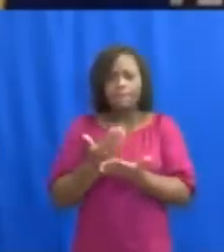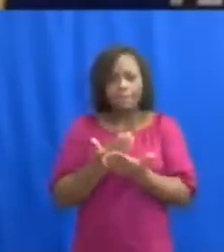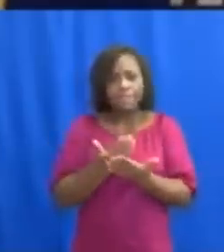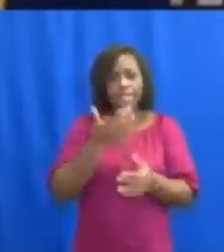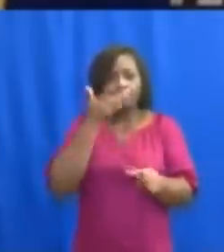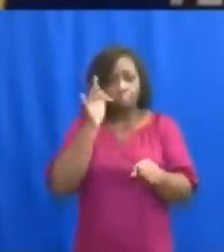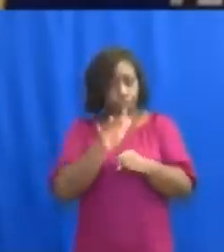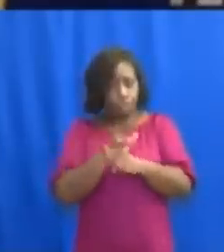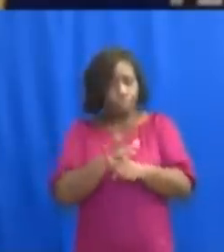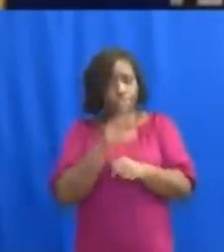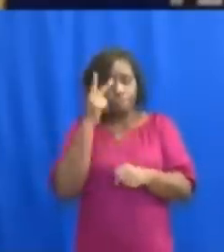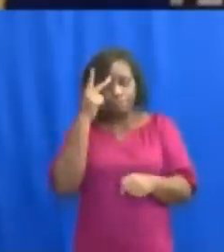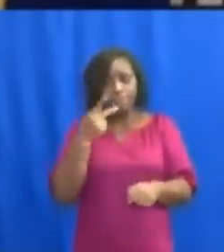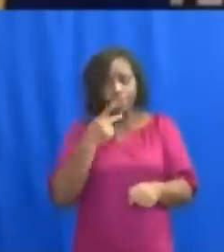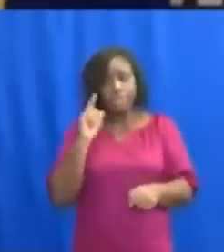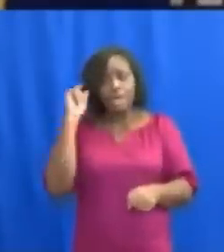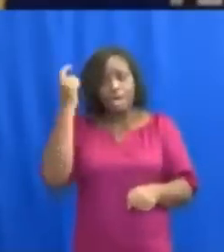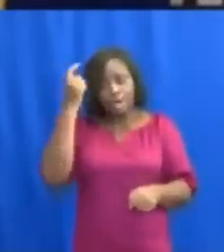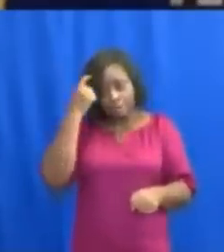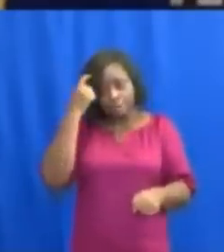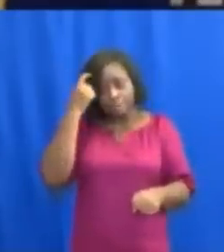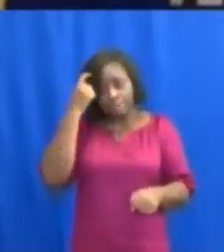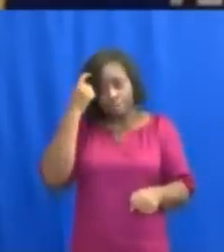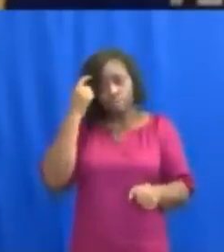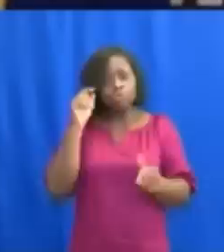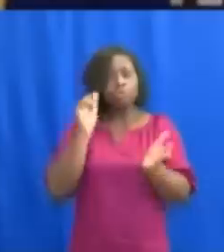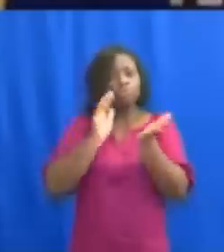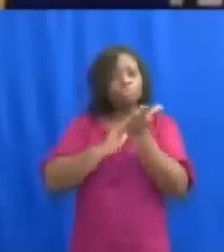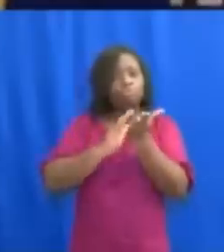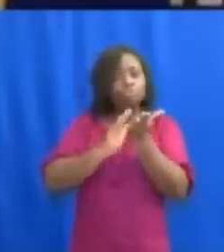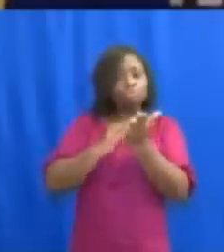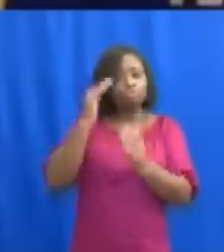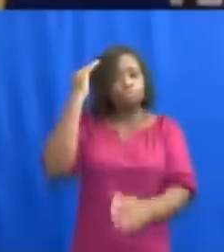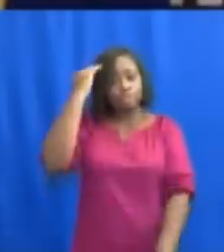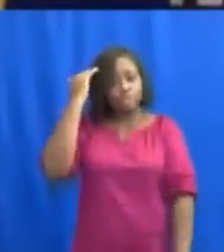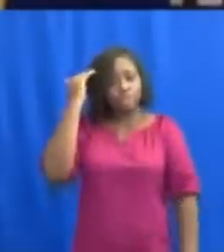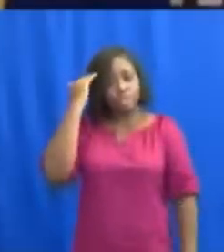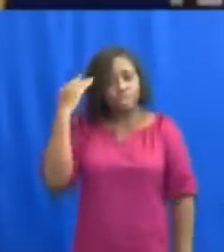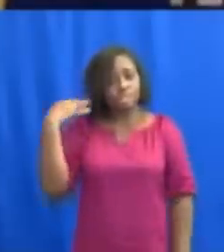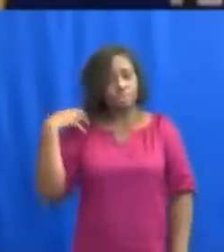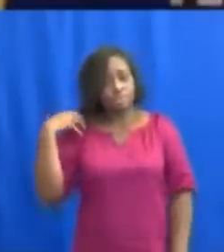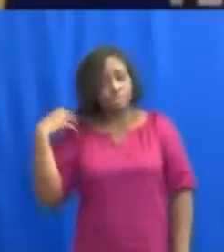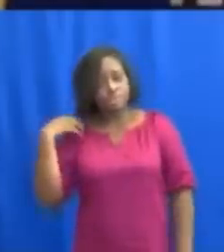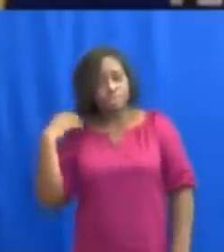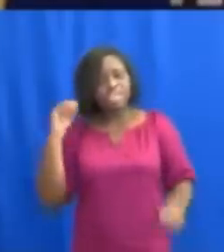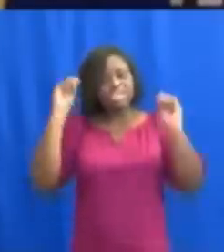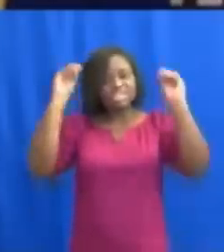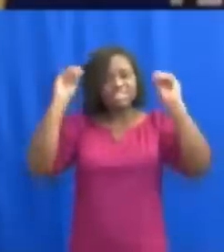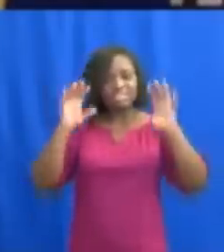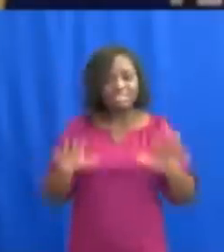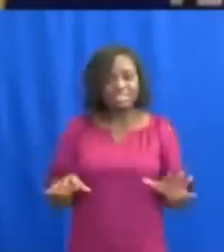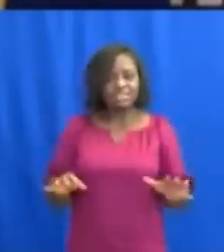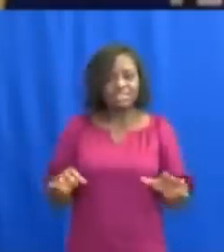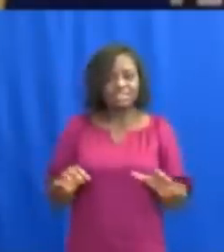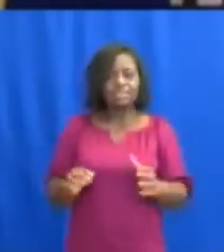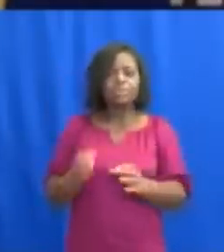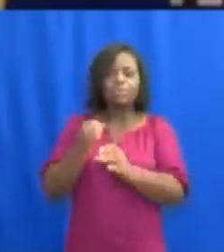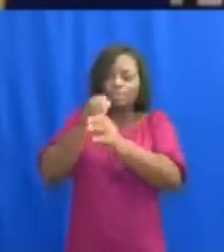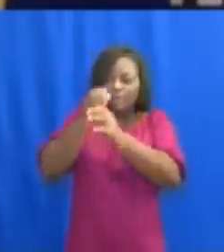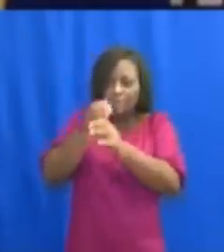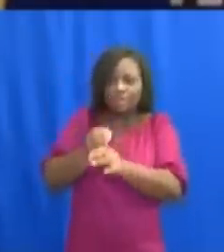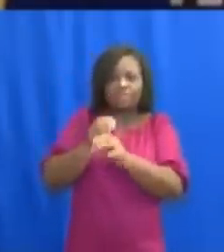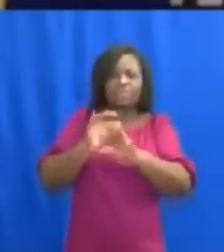bɔ sɛ aban schoolfoɔ mpanyinfoɔ ɛne teacherfoɔ hwehwɛ schoolfoɔ